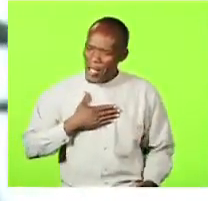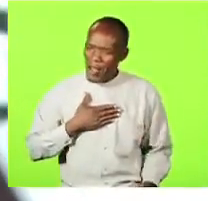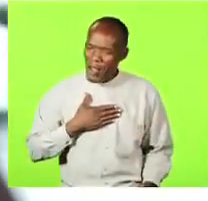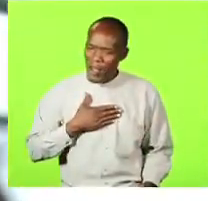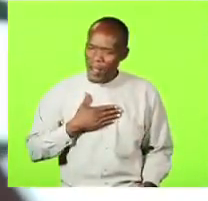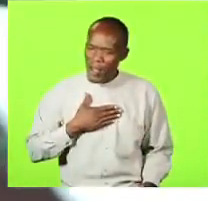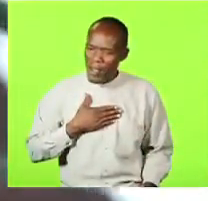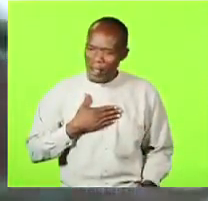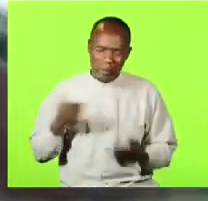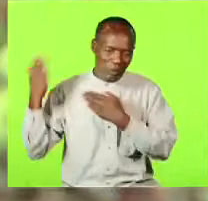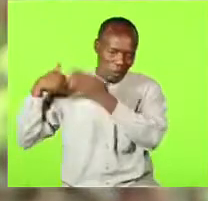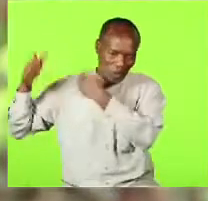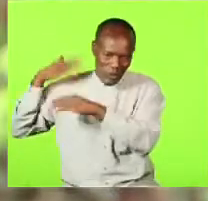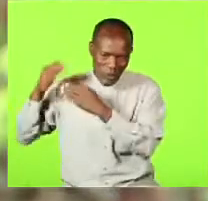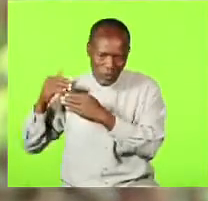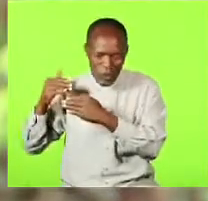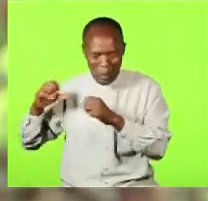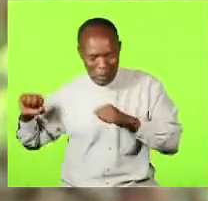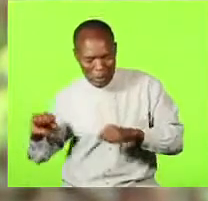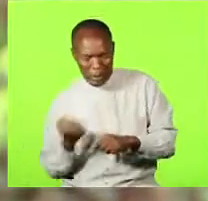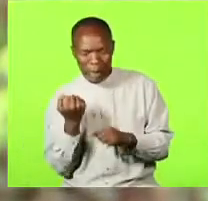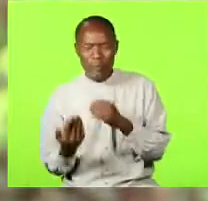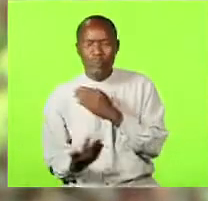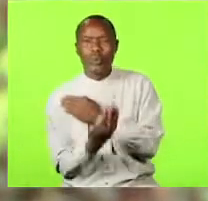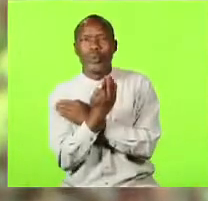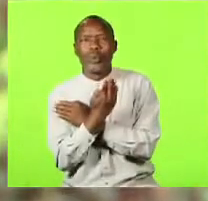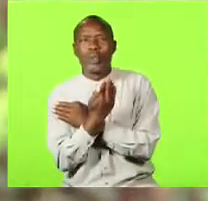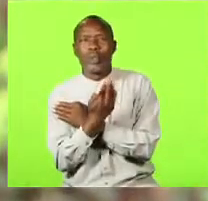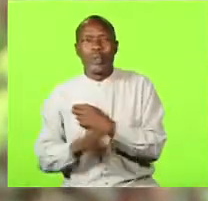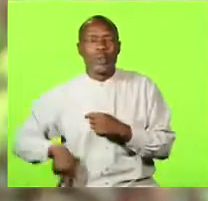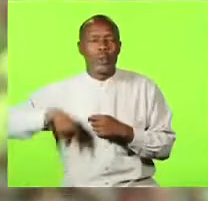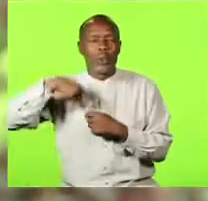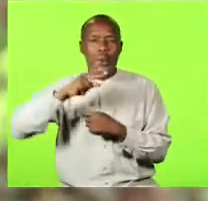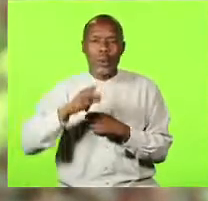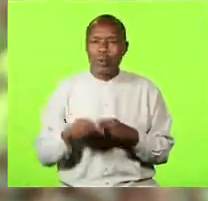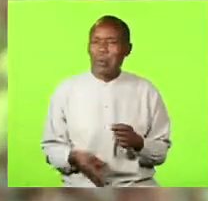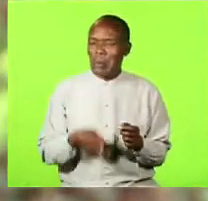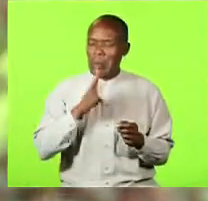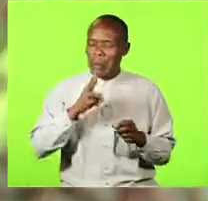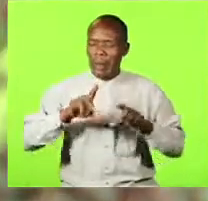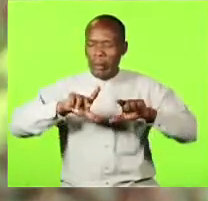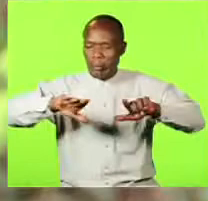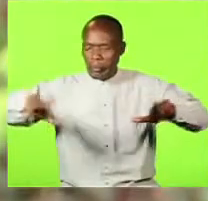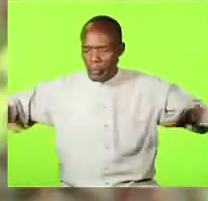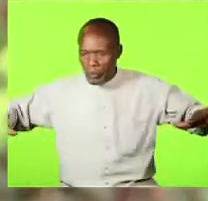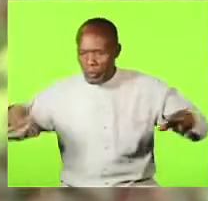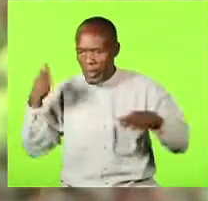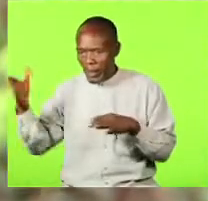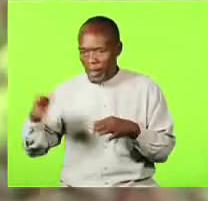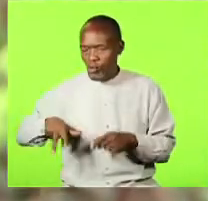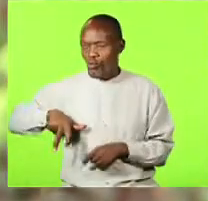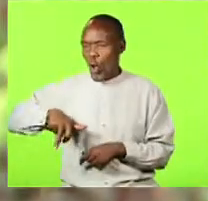mimi likua nikiamko subuhi mimi natiempia naenda kule baharini